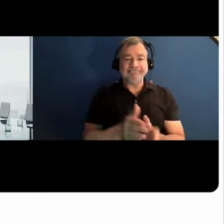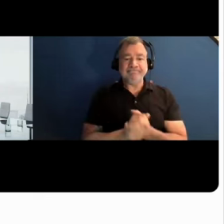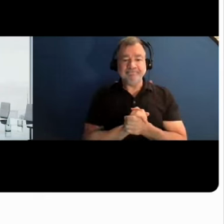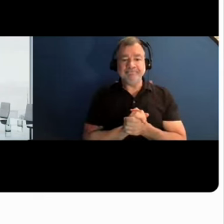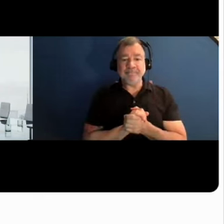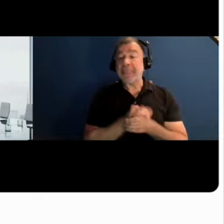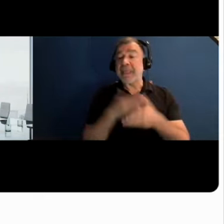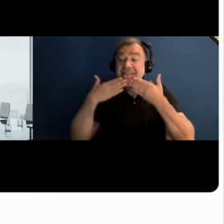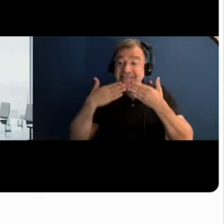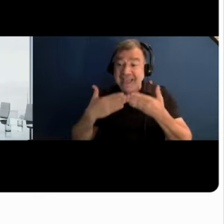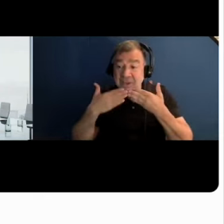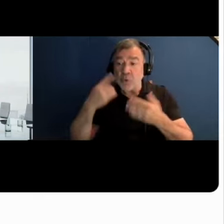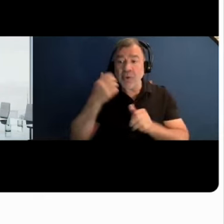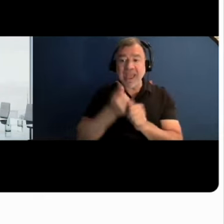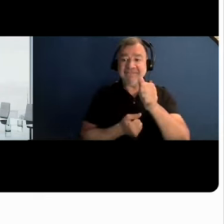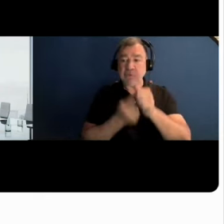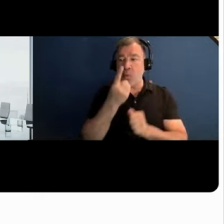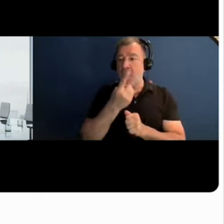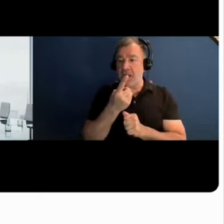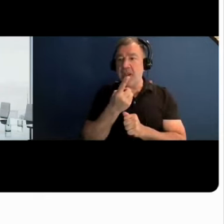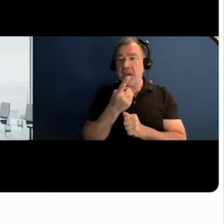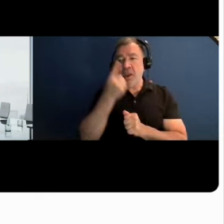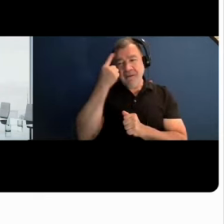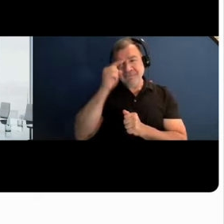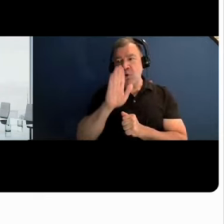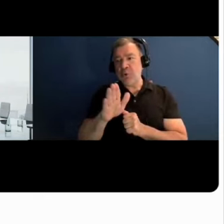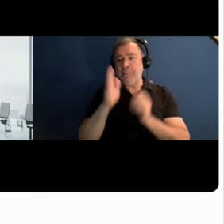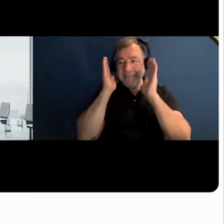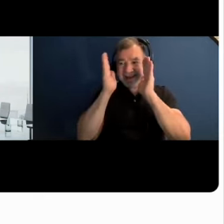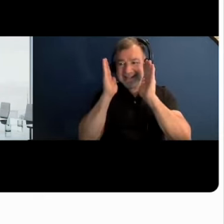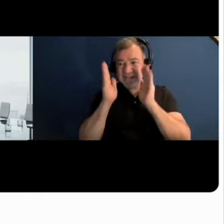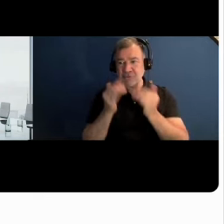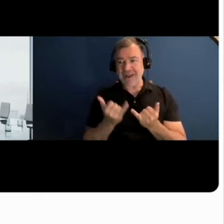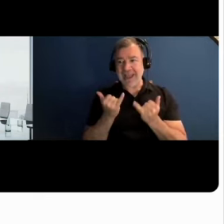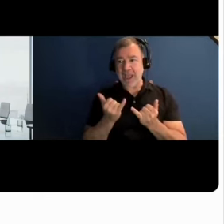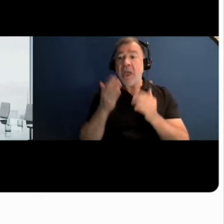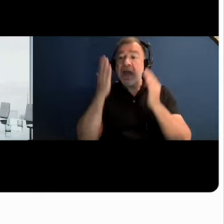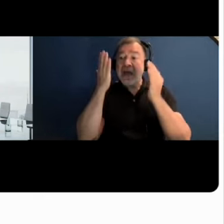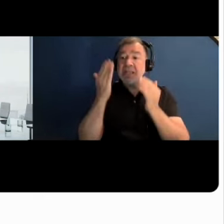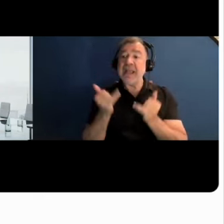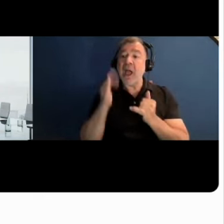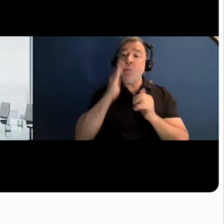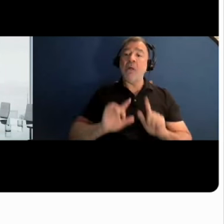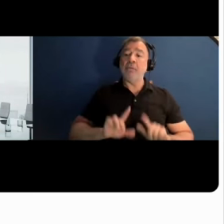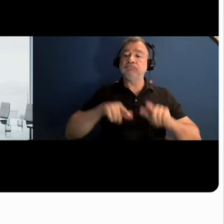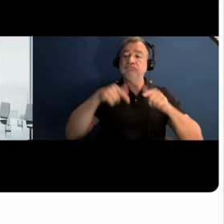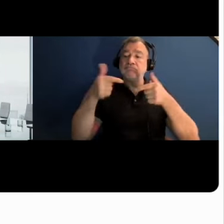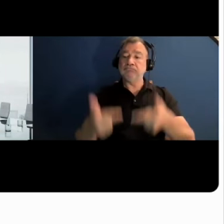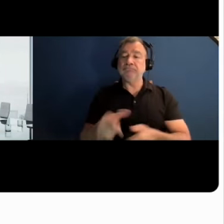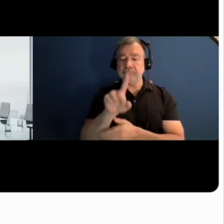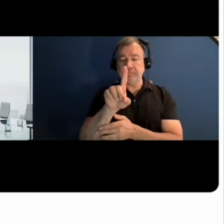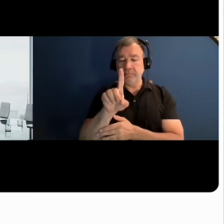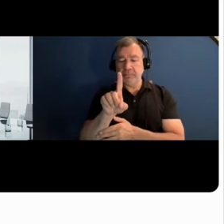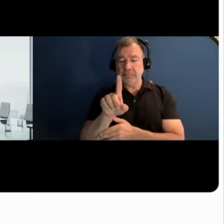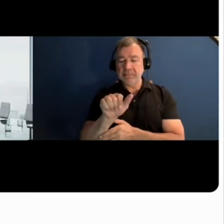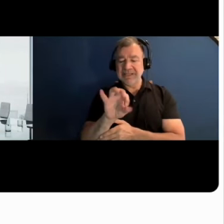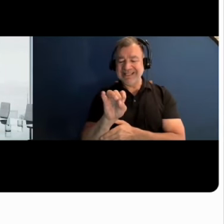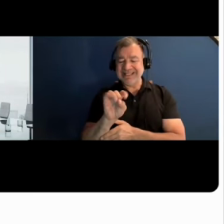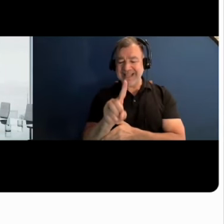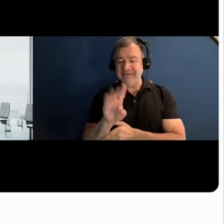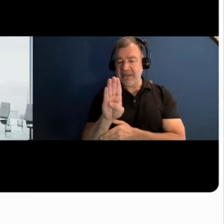All right, so thank you everyone so much for your time. I'll now pass this over to David Bell from Vestwell. Thank